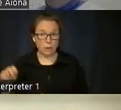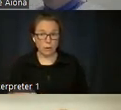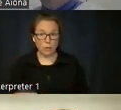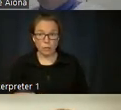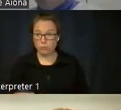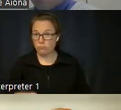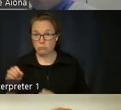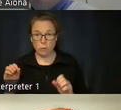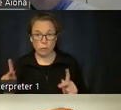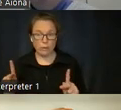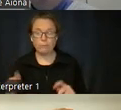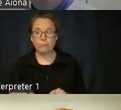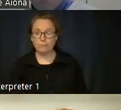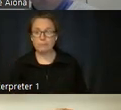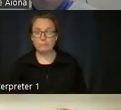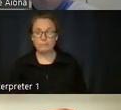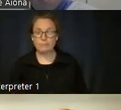Okay.